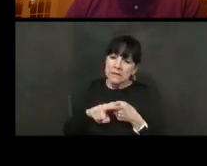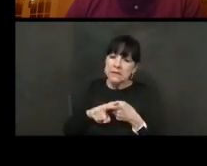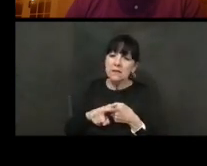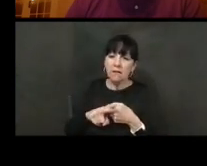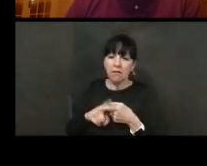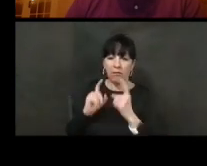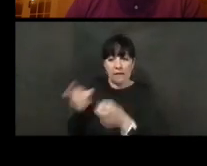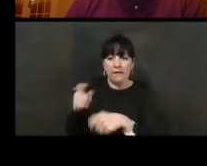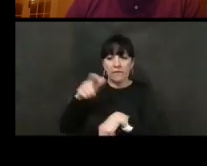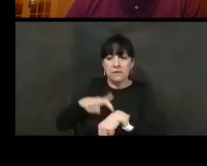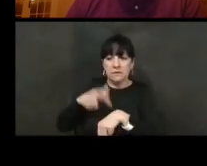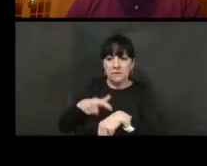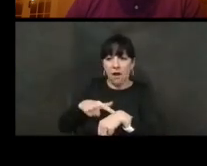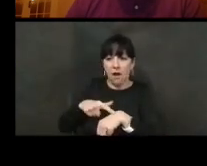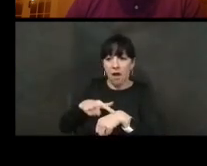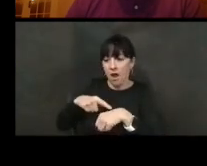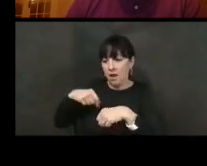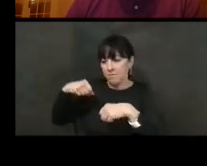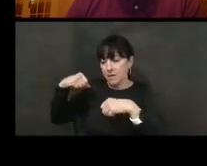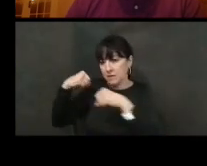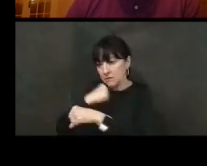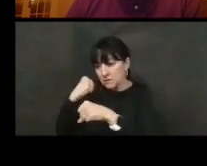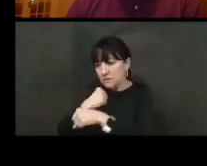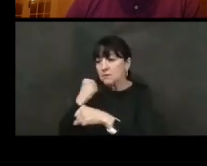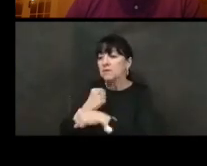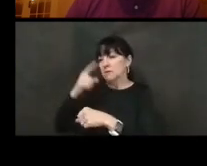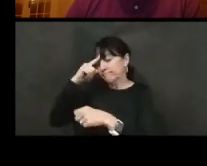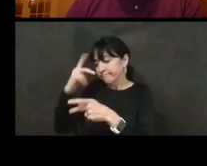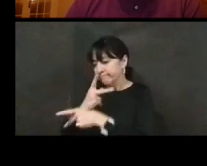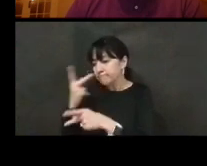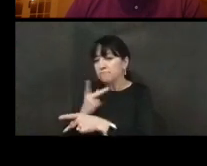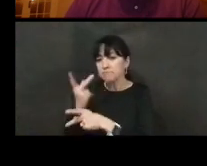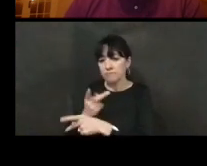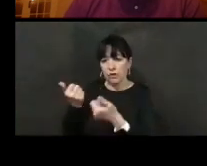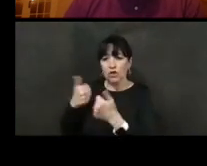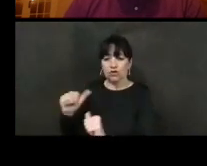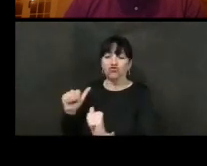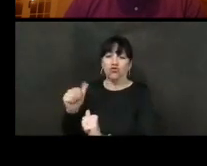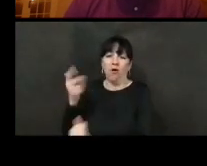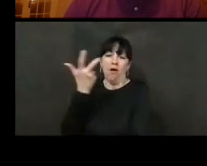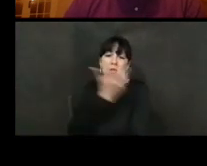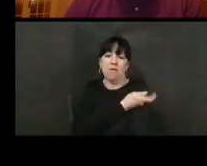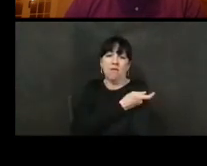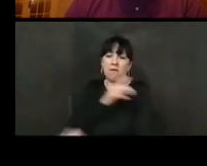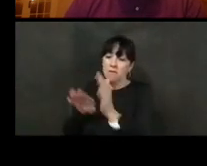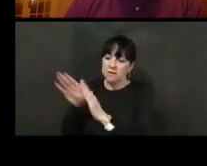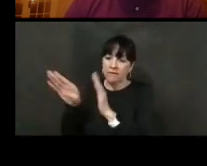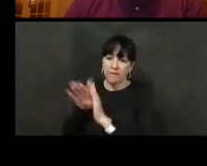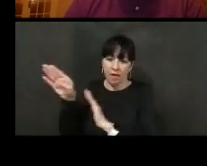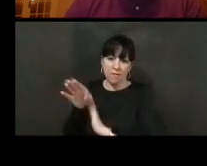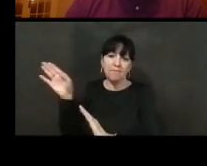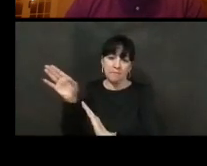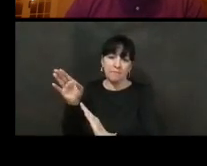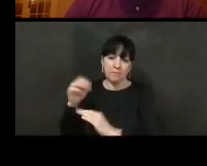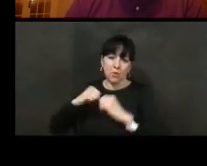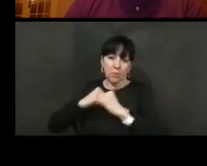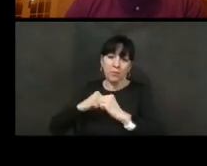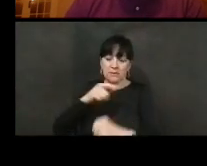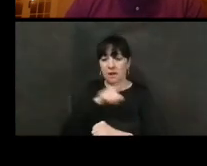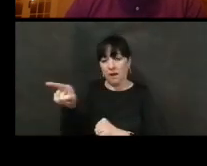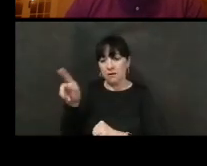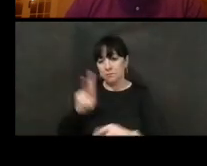us for this tonight. Thank you everyone who's watched on Facebook and on our live stream page. We would urge anyone to